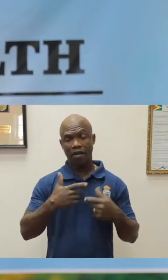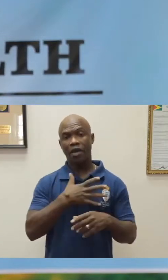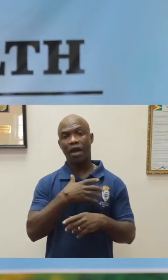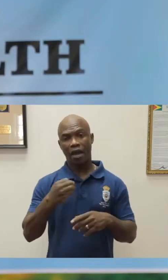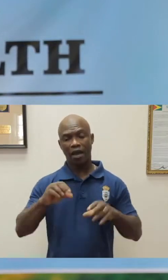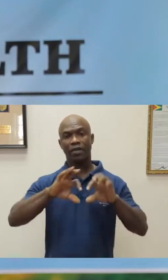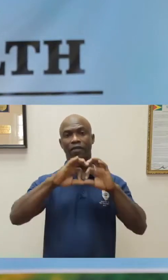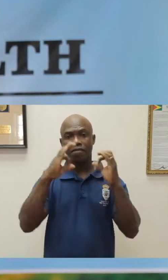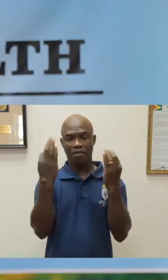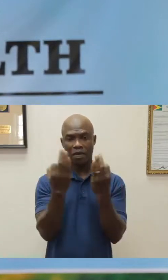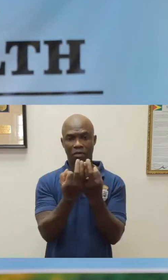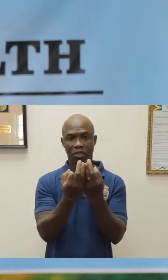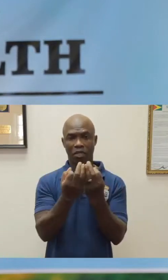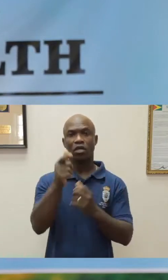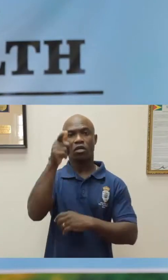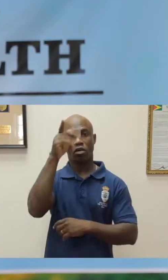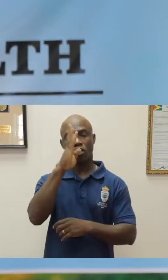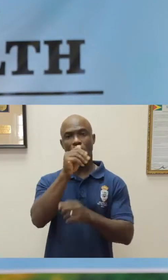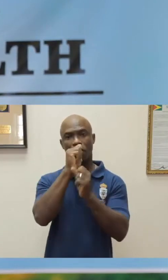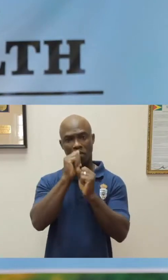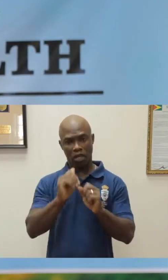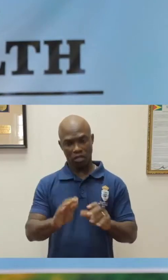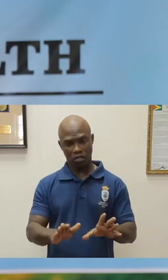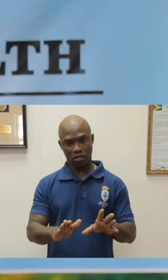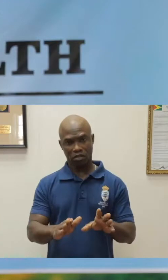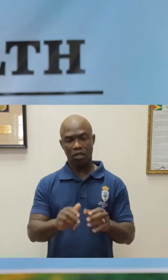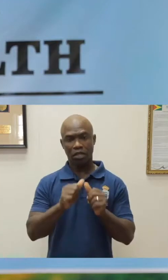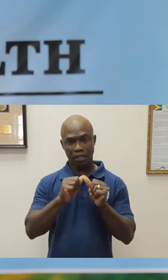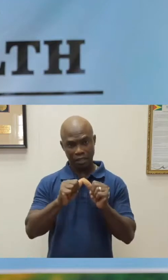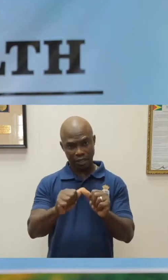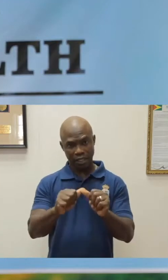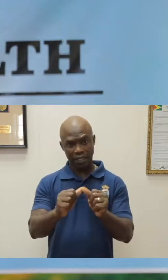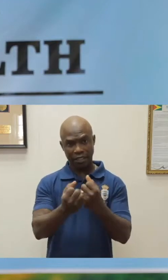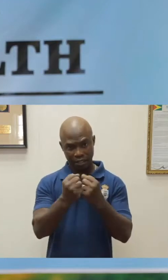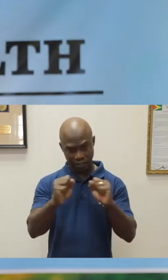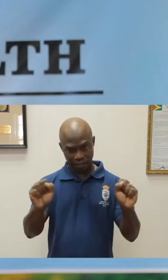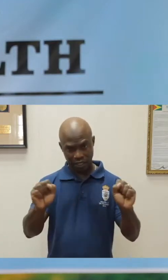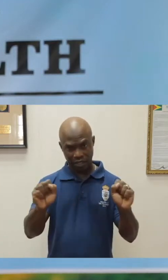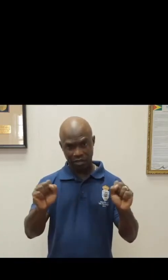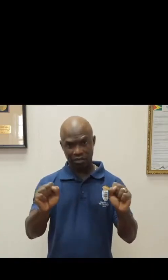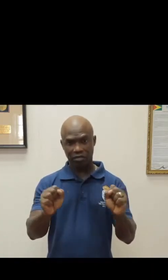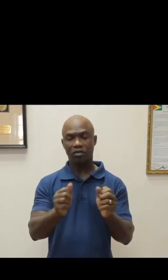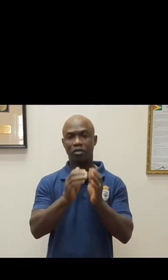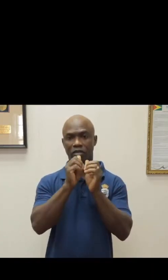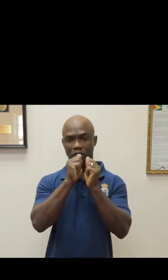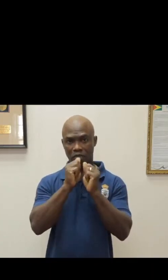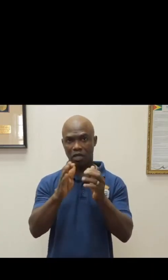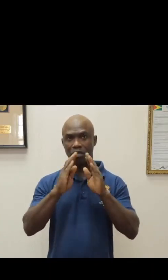God bless you. Stay safe and healthy. Thank you.